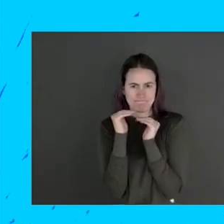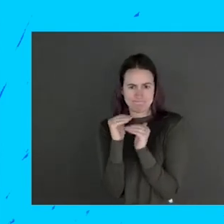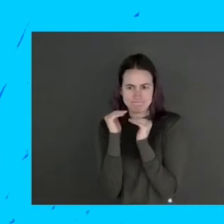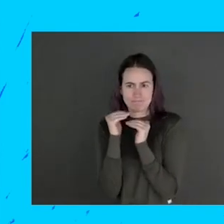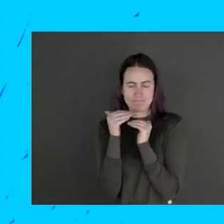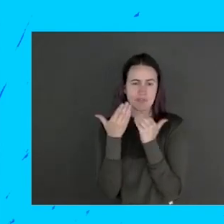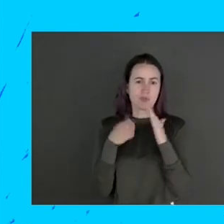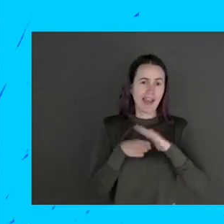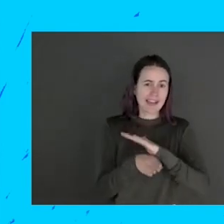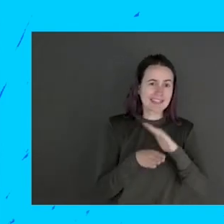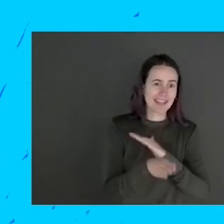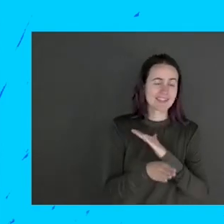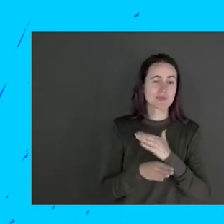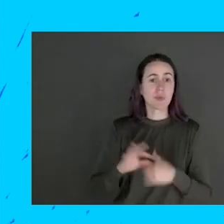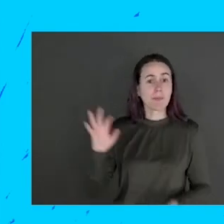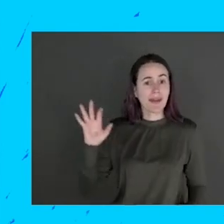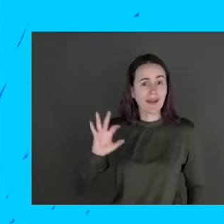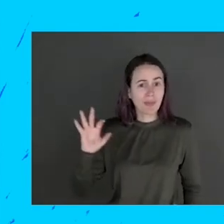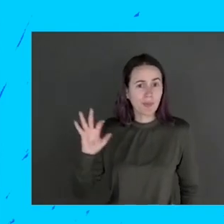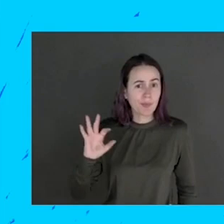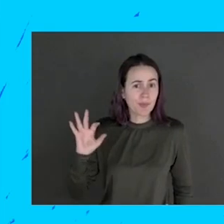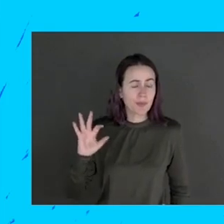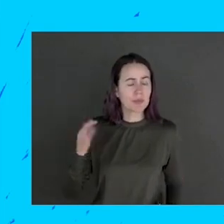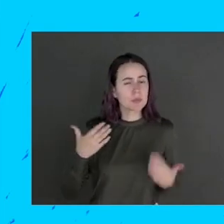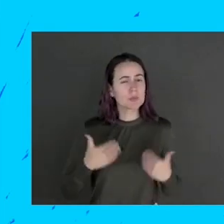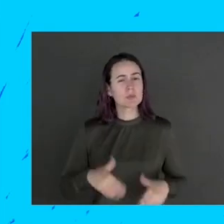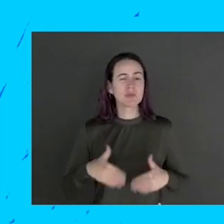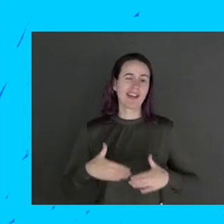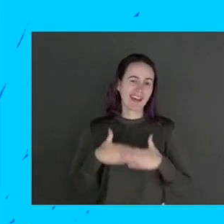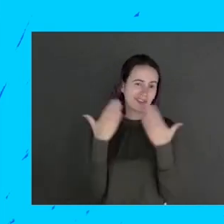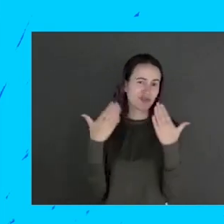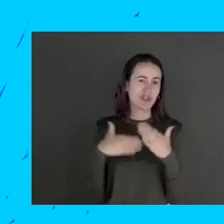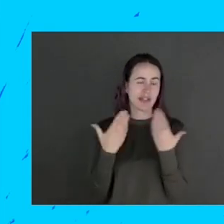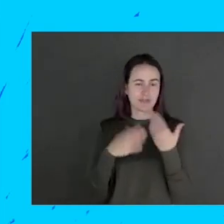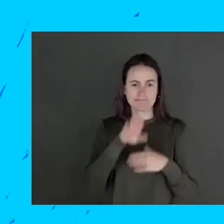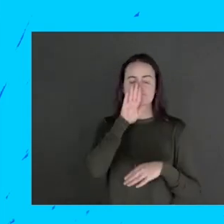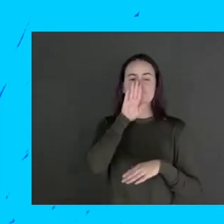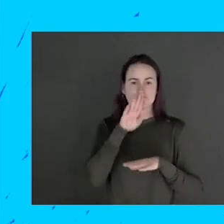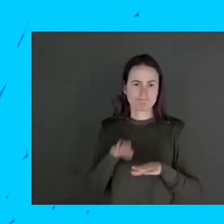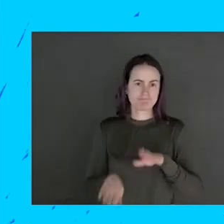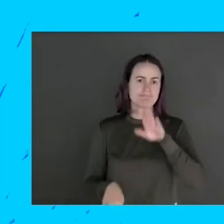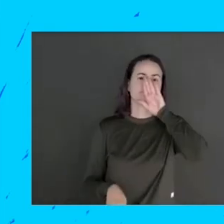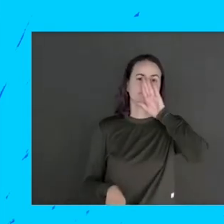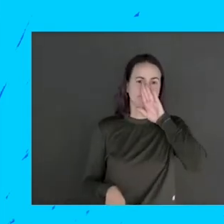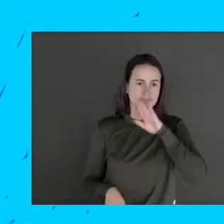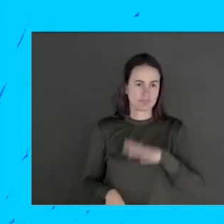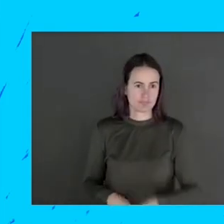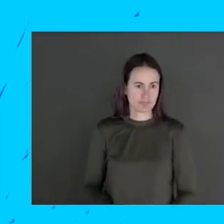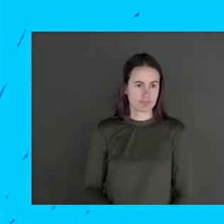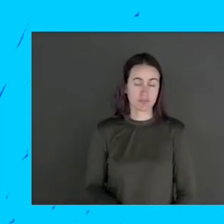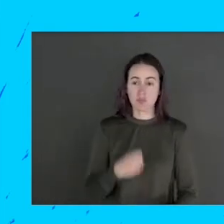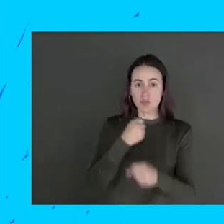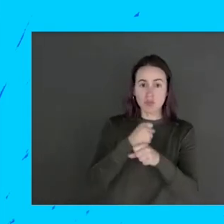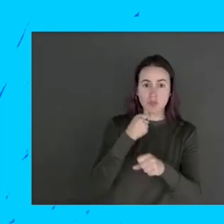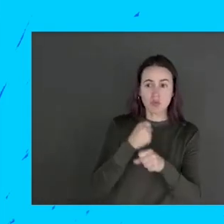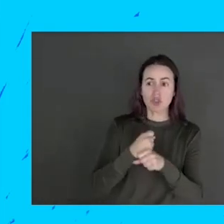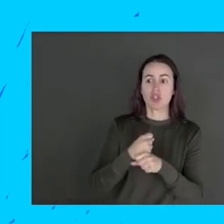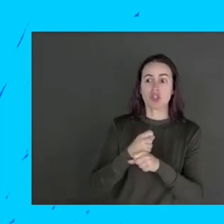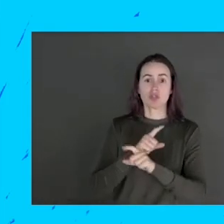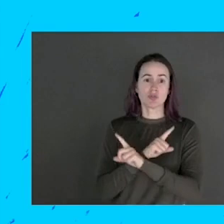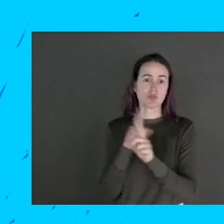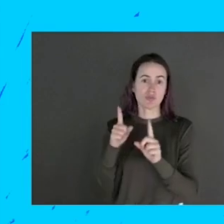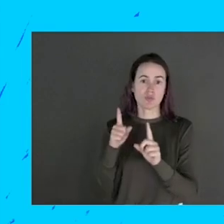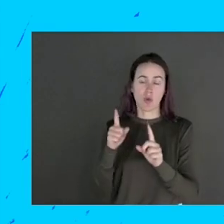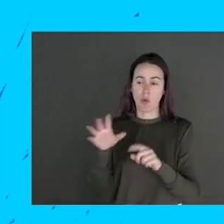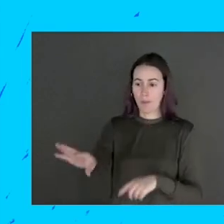restrooms impose daily struggles. Discriminatory hiring practices have seen many unemployed, if not